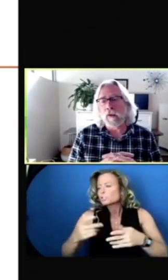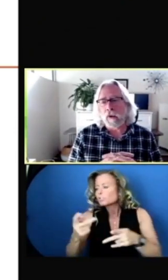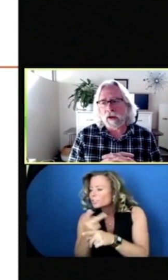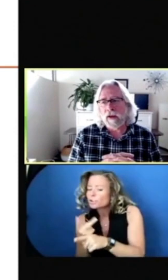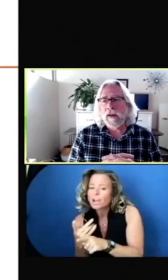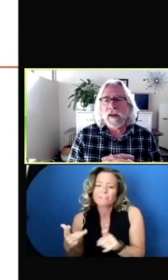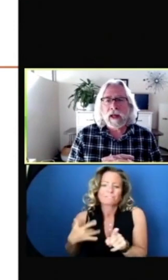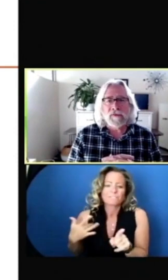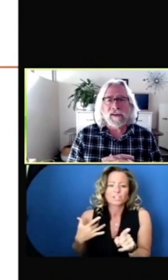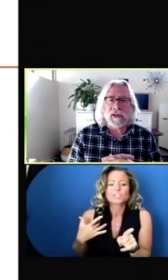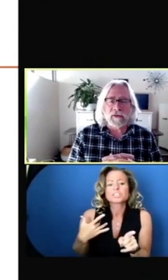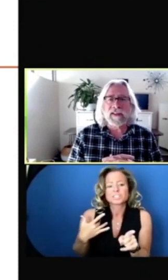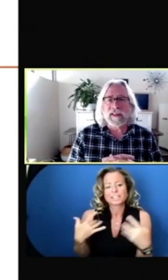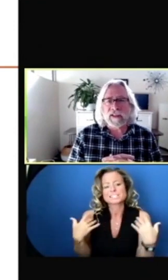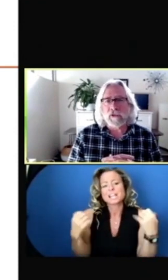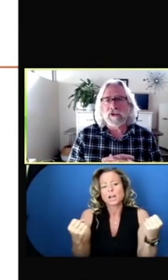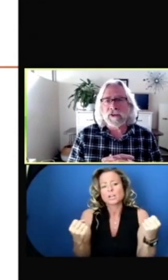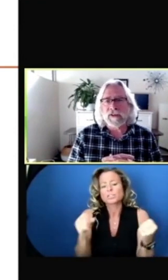healthliteracysolutions.org,